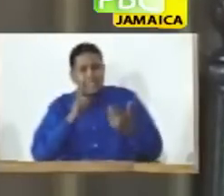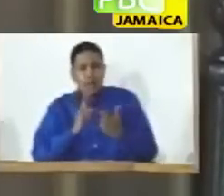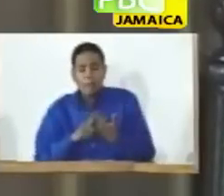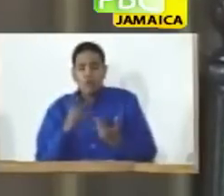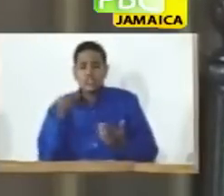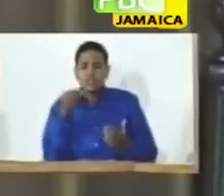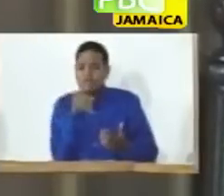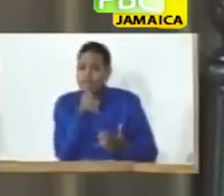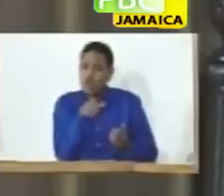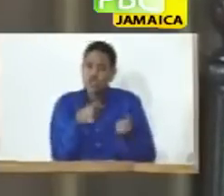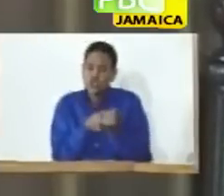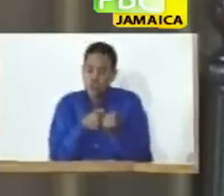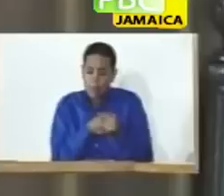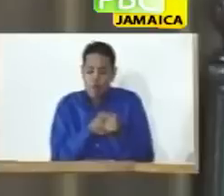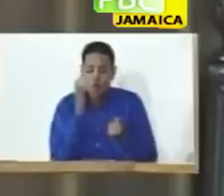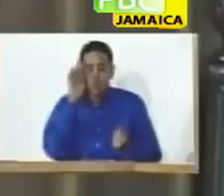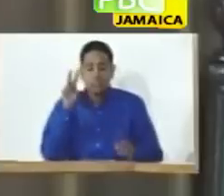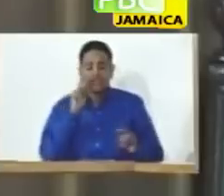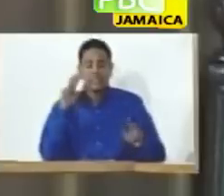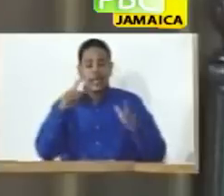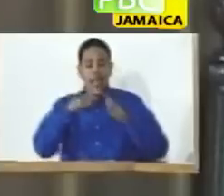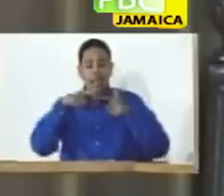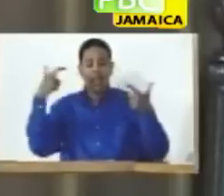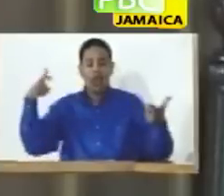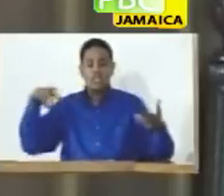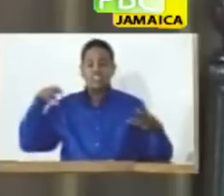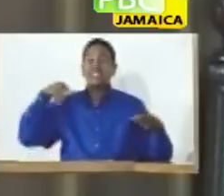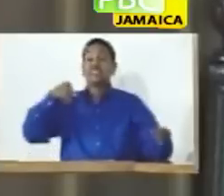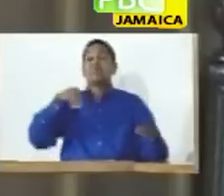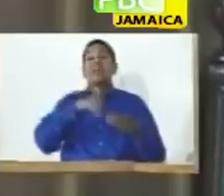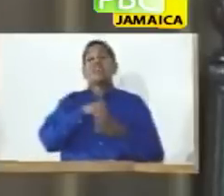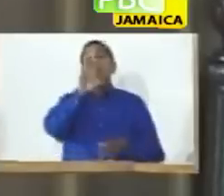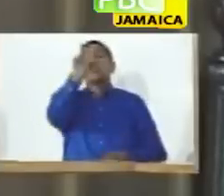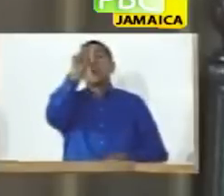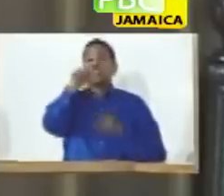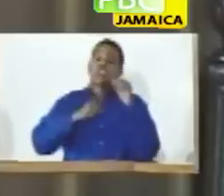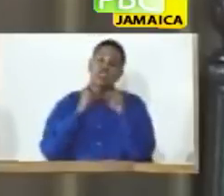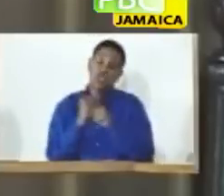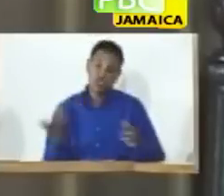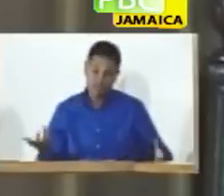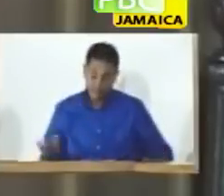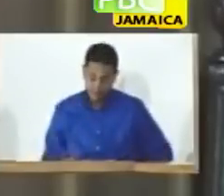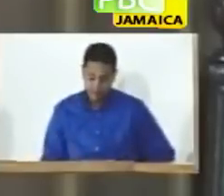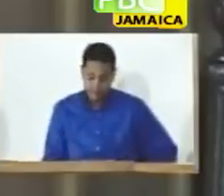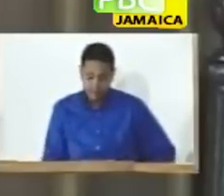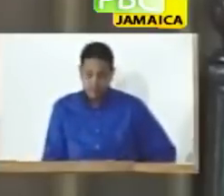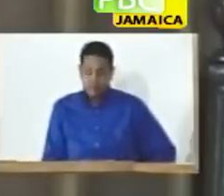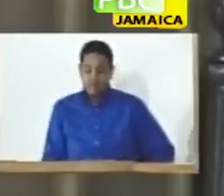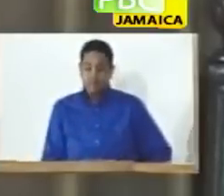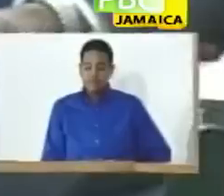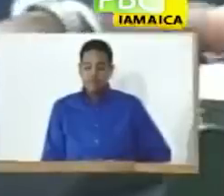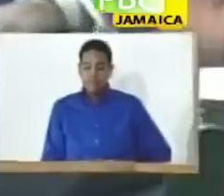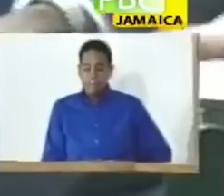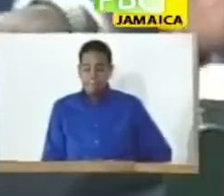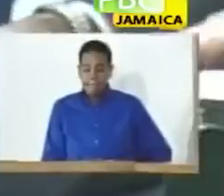funding support, we'll see the largest spend in over 3 decades.